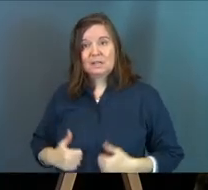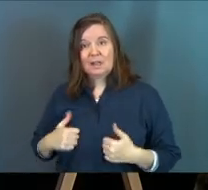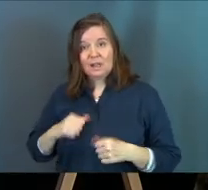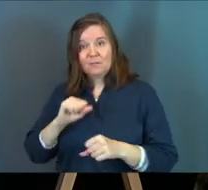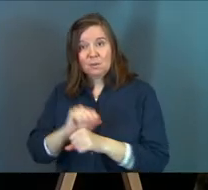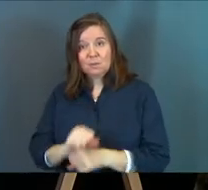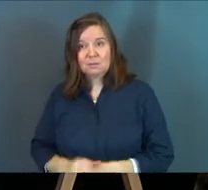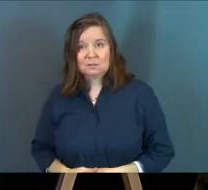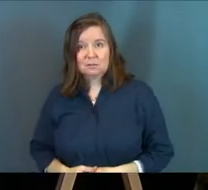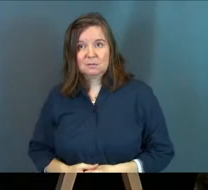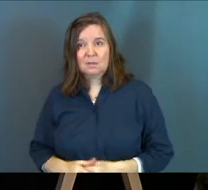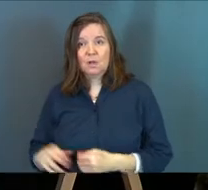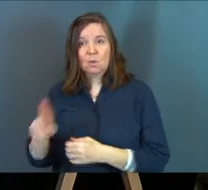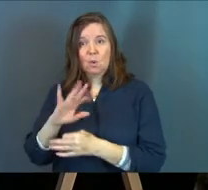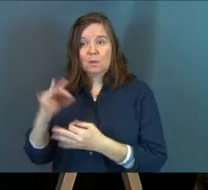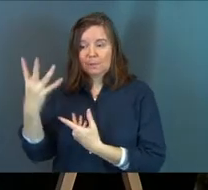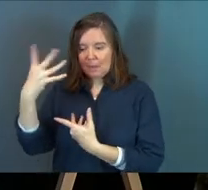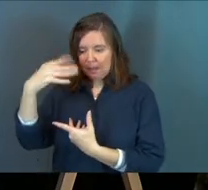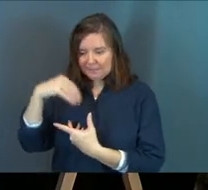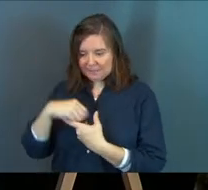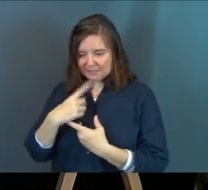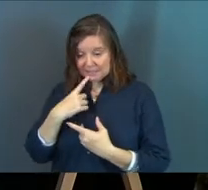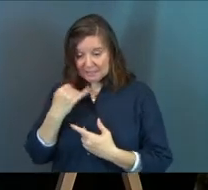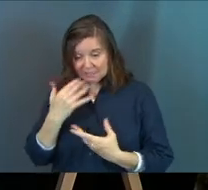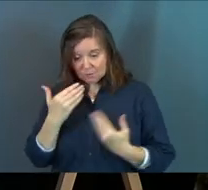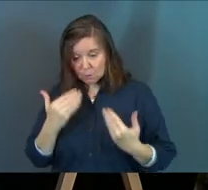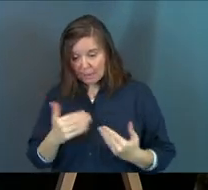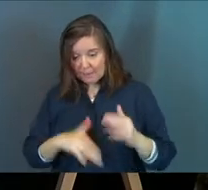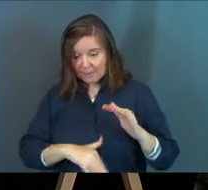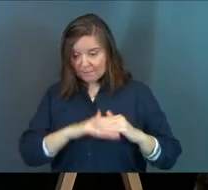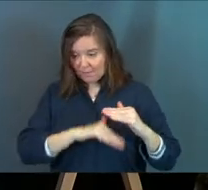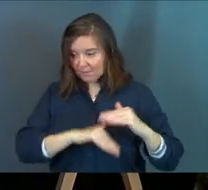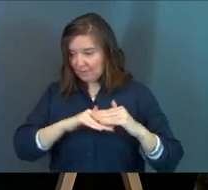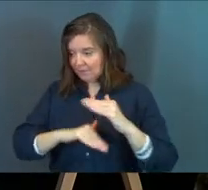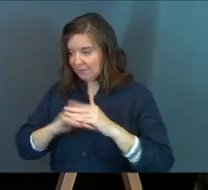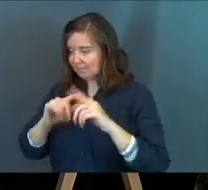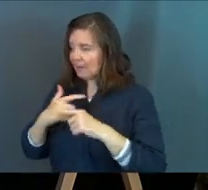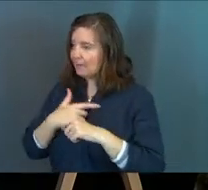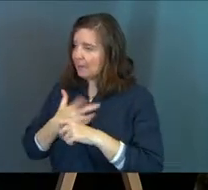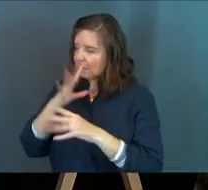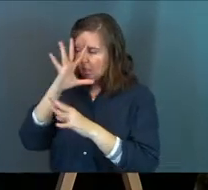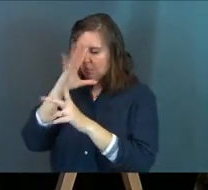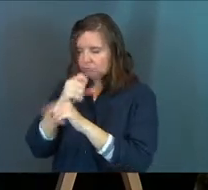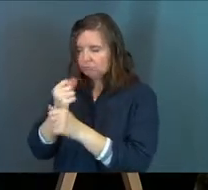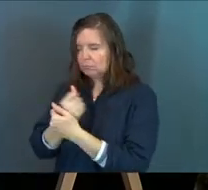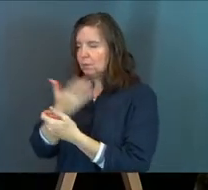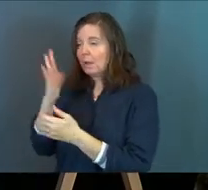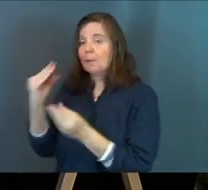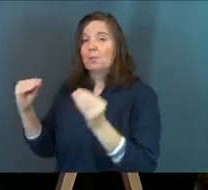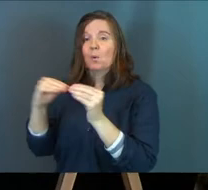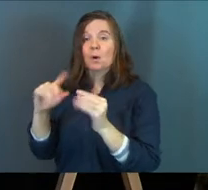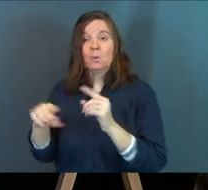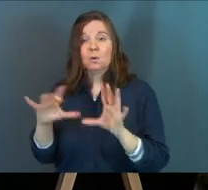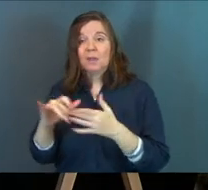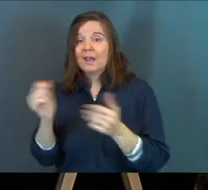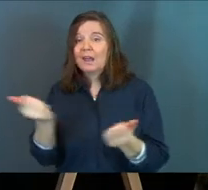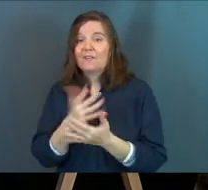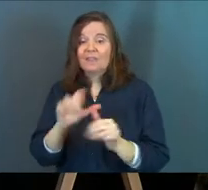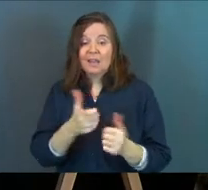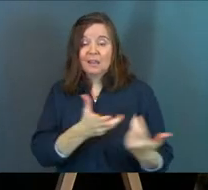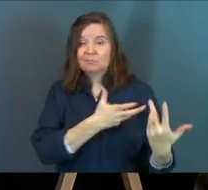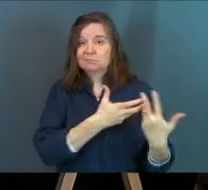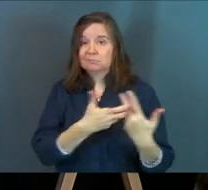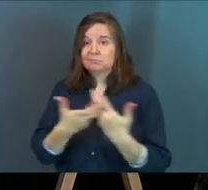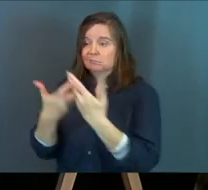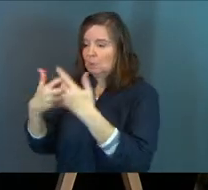works. The Holy Spirit comes in and says, "If you let me fill you, I'll make you fall in love with God." And when you fall in love with God, everything else